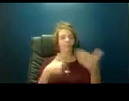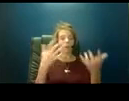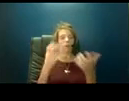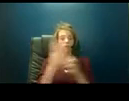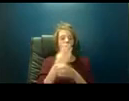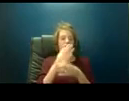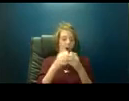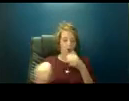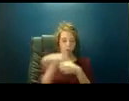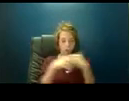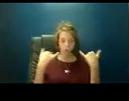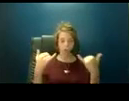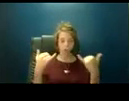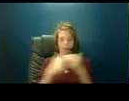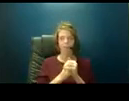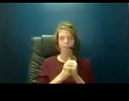today.